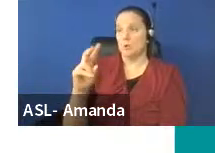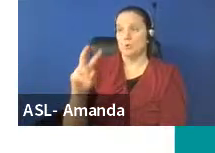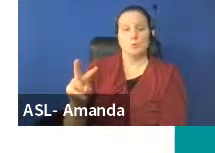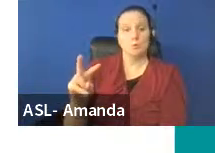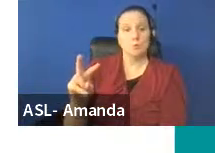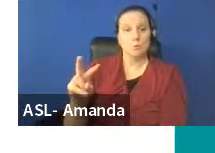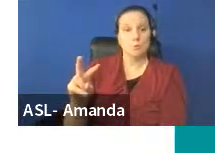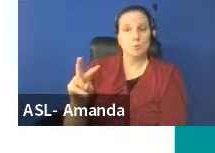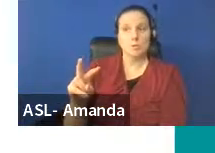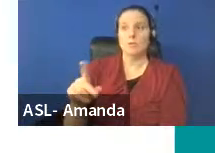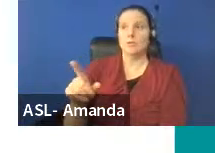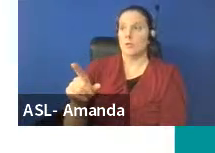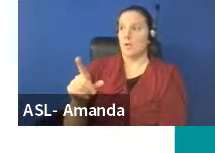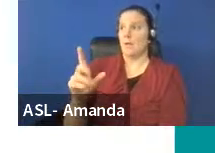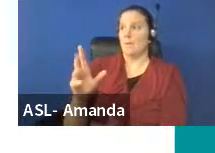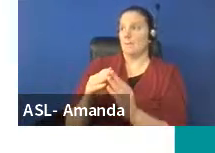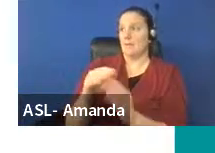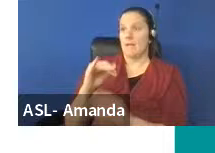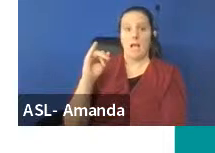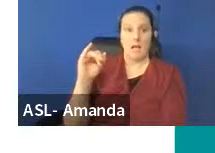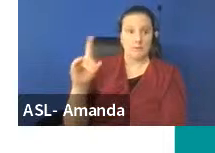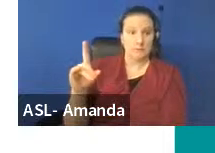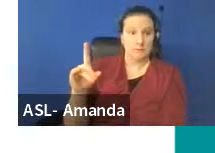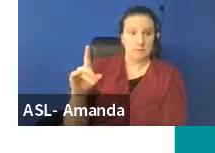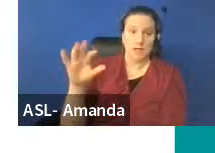253-215-8782, meeting ID